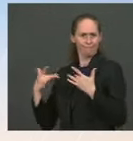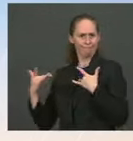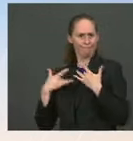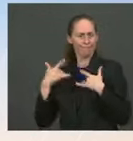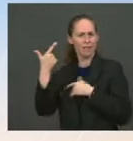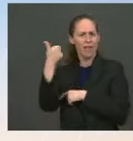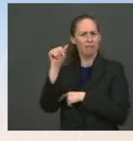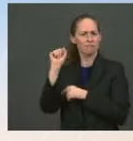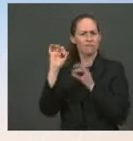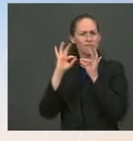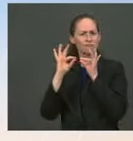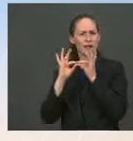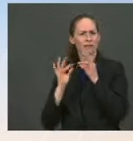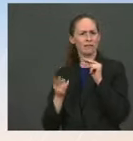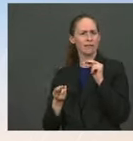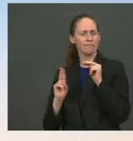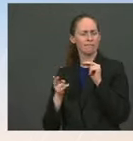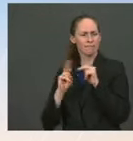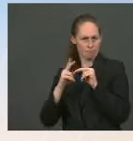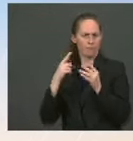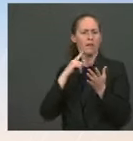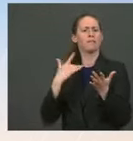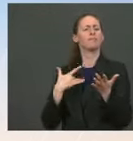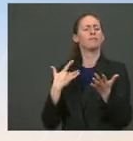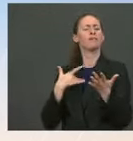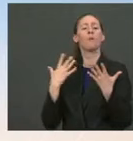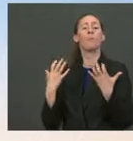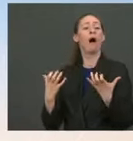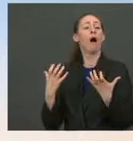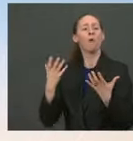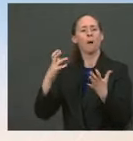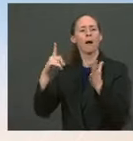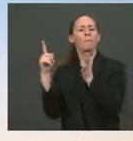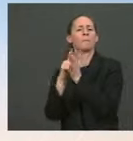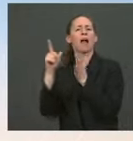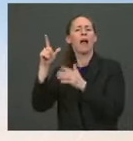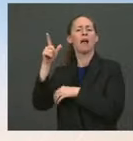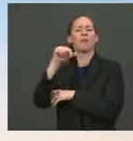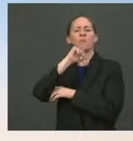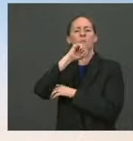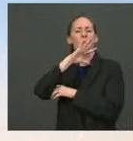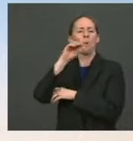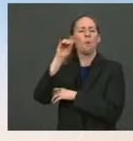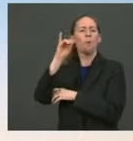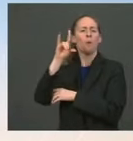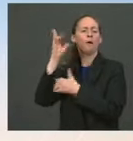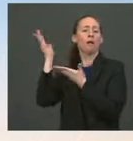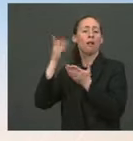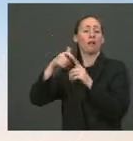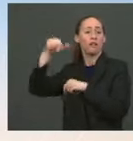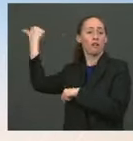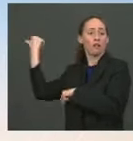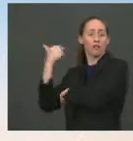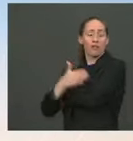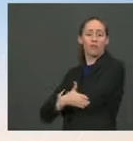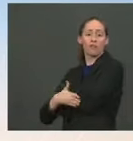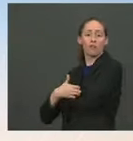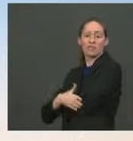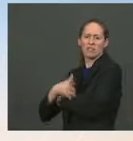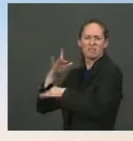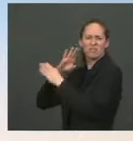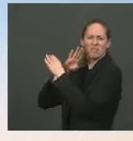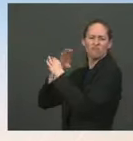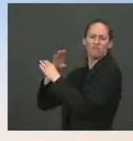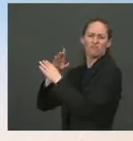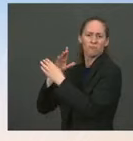oil exports. Is President Biden considering banning those oil exports? Which the oil exports